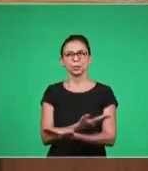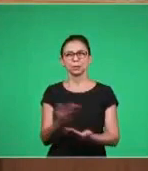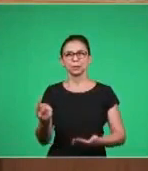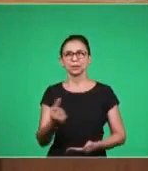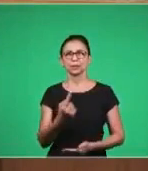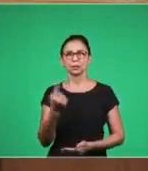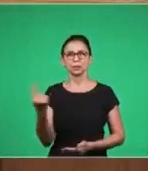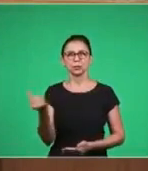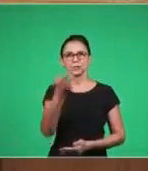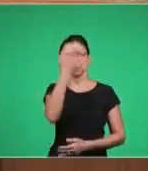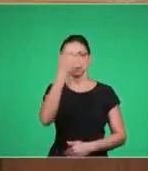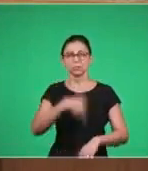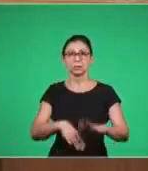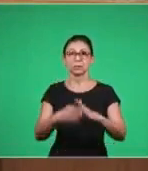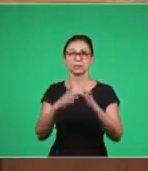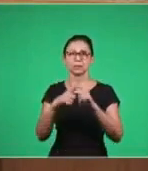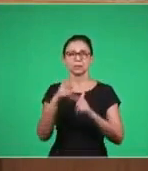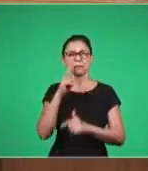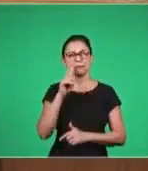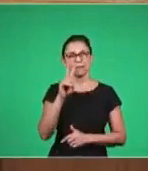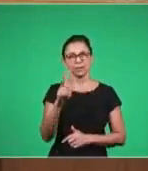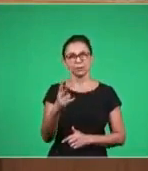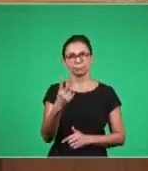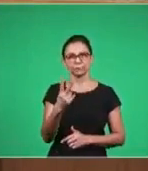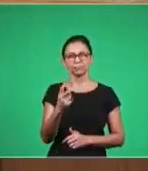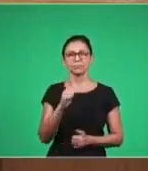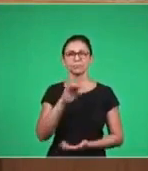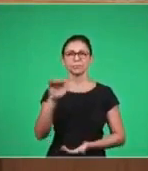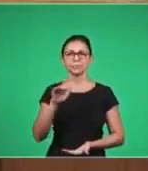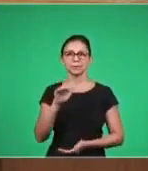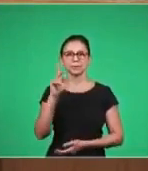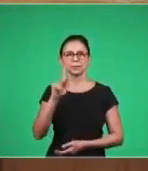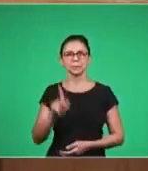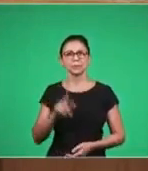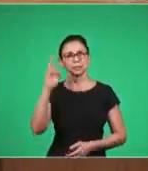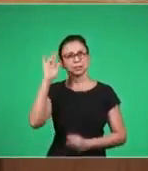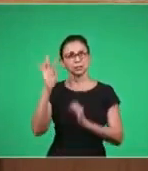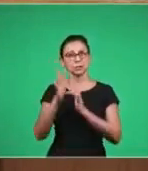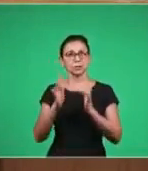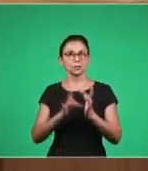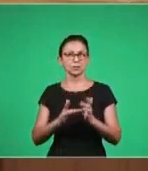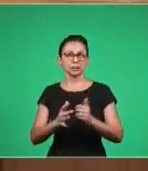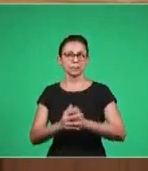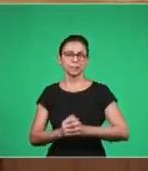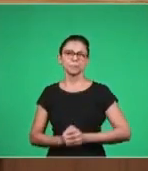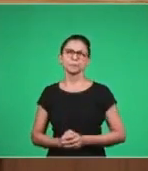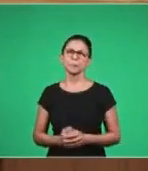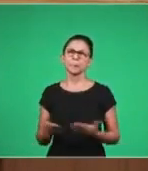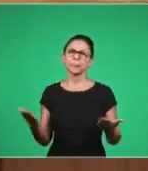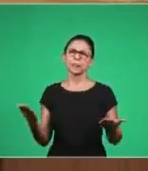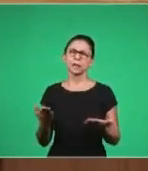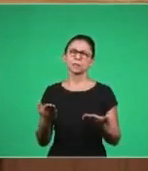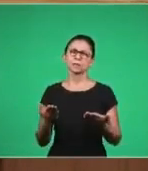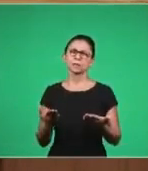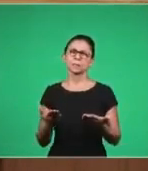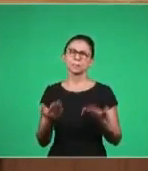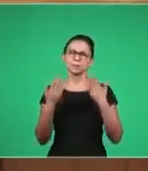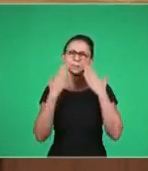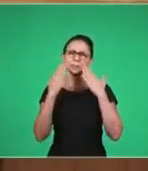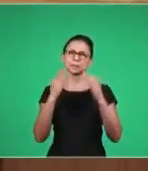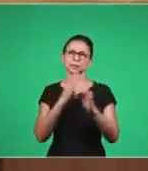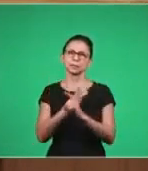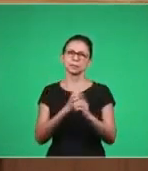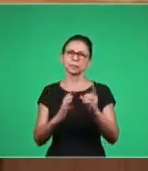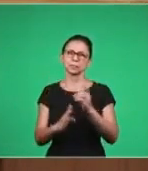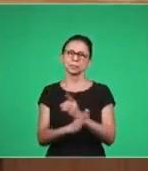We greet the brethren and all of the churches receiving this transmission with the peace of the Lord. We are